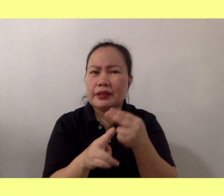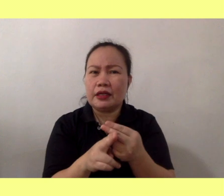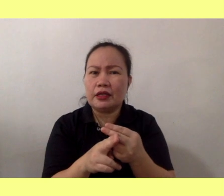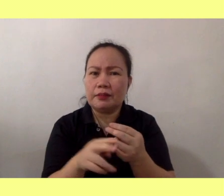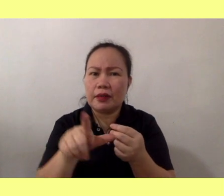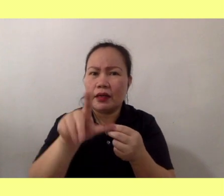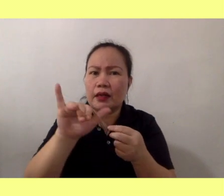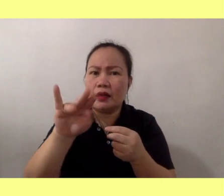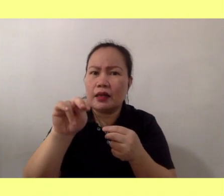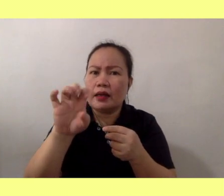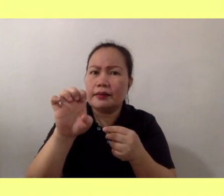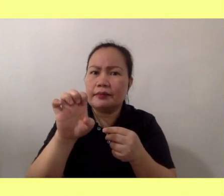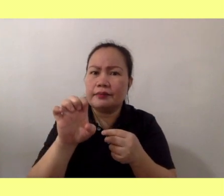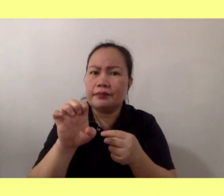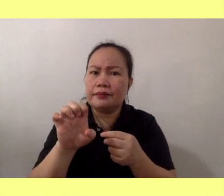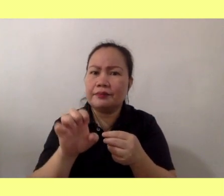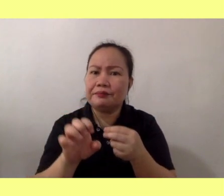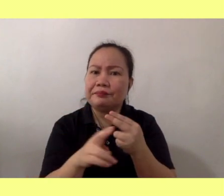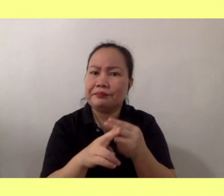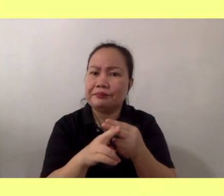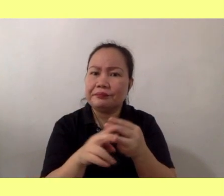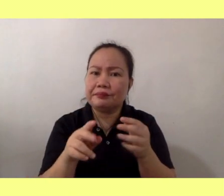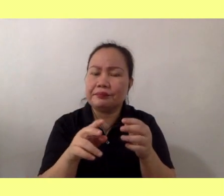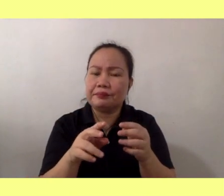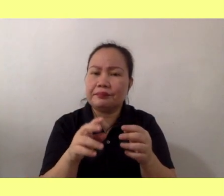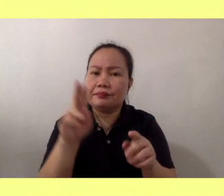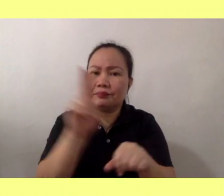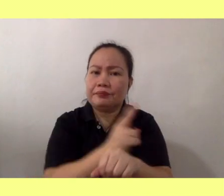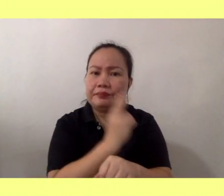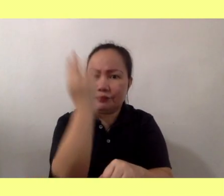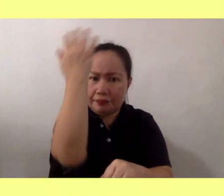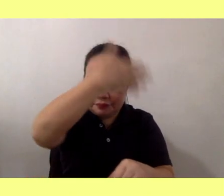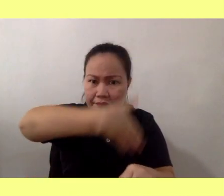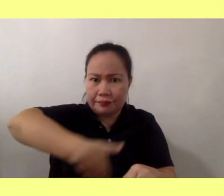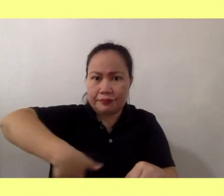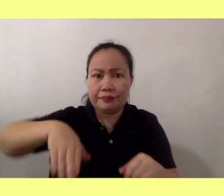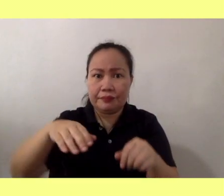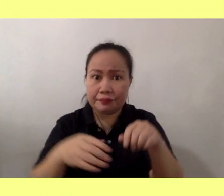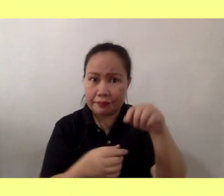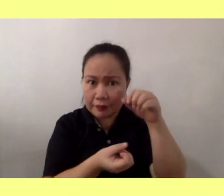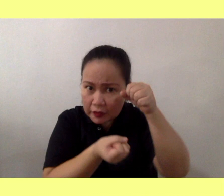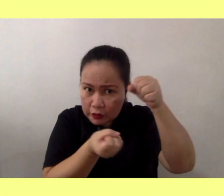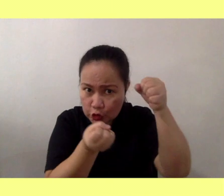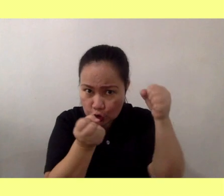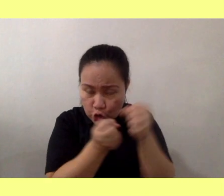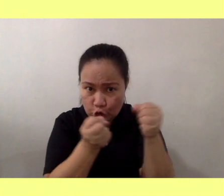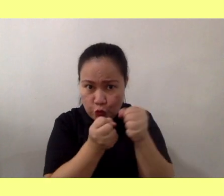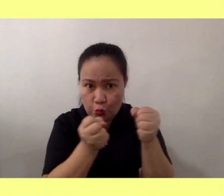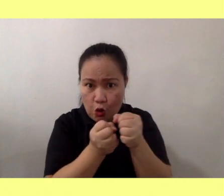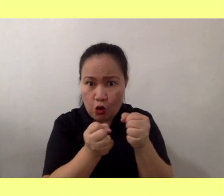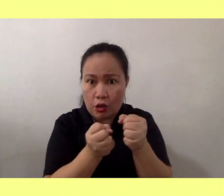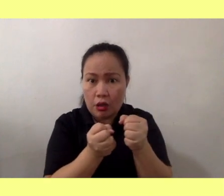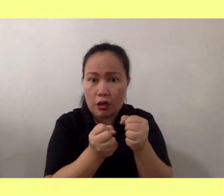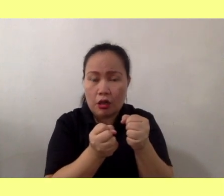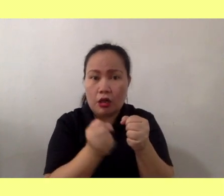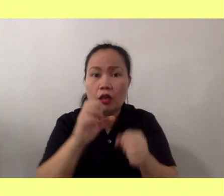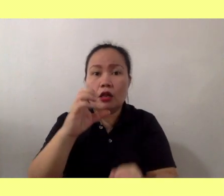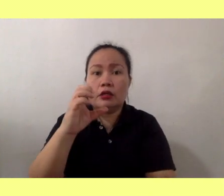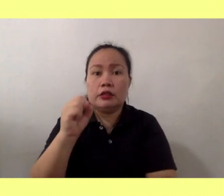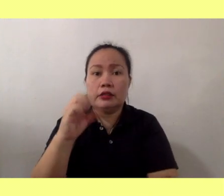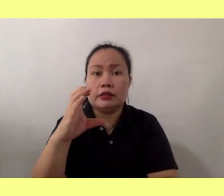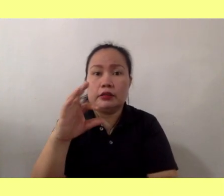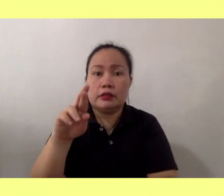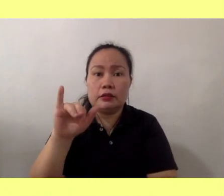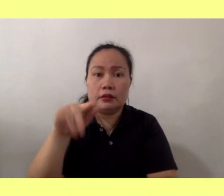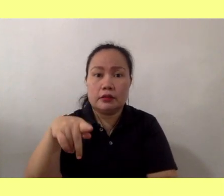line? It is named by a single lowercase script letter or by any 2 points on a line. Okay? So, pag sinabi